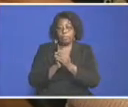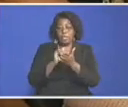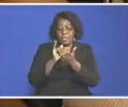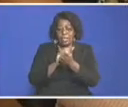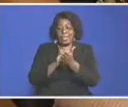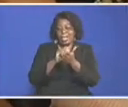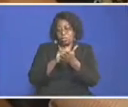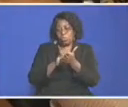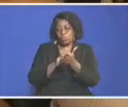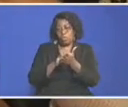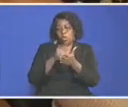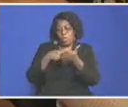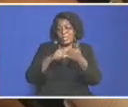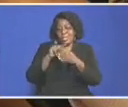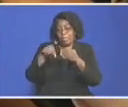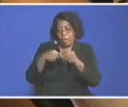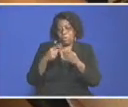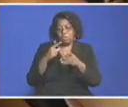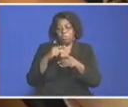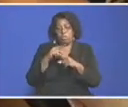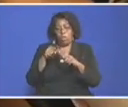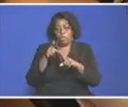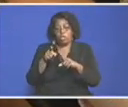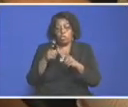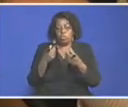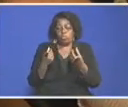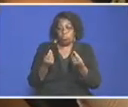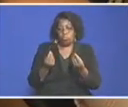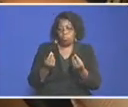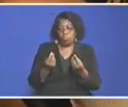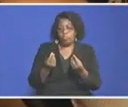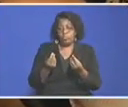it's all about. When you are conducting